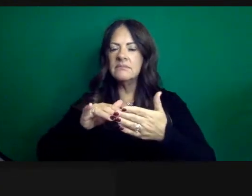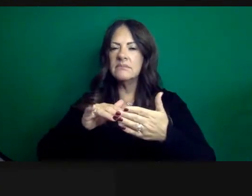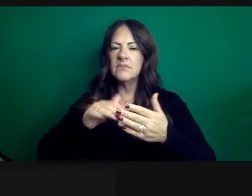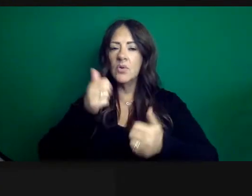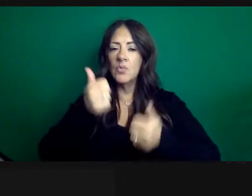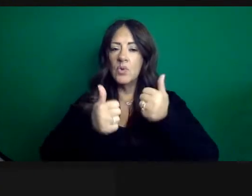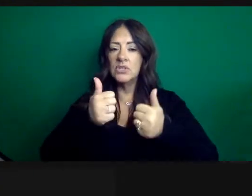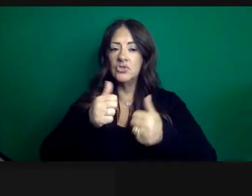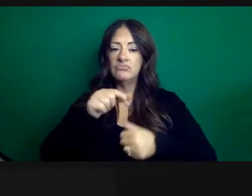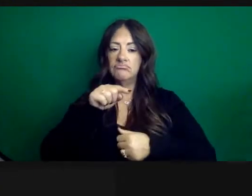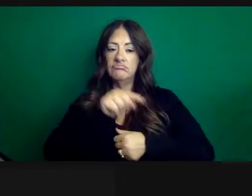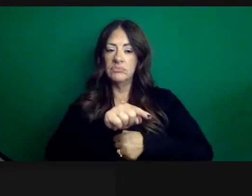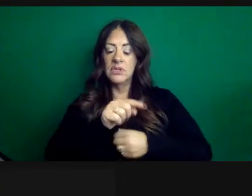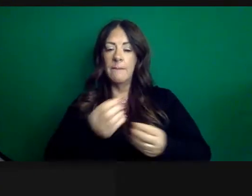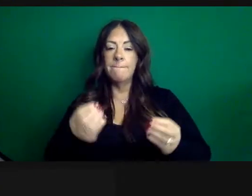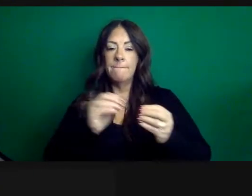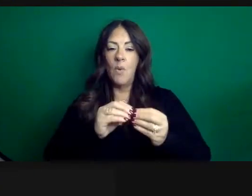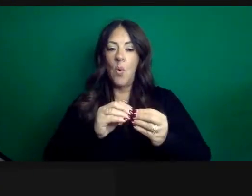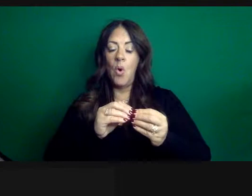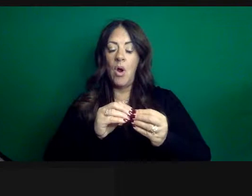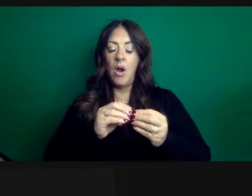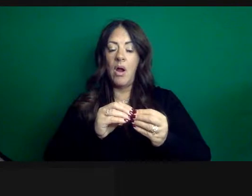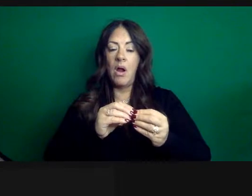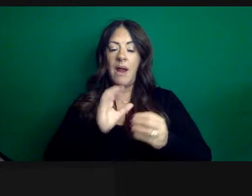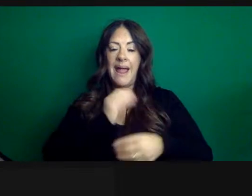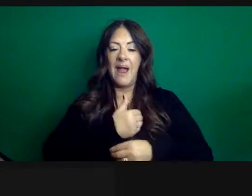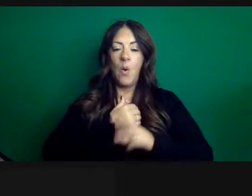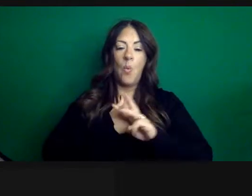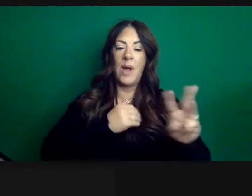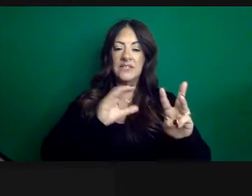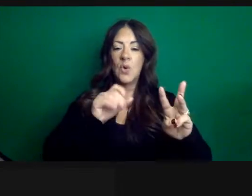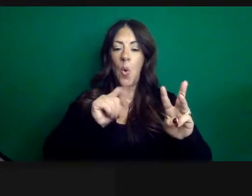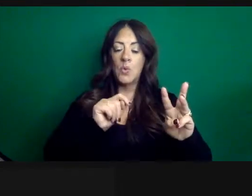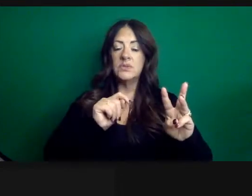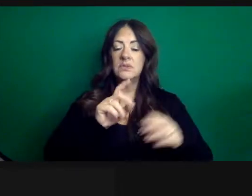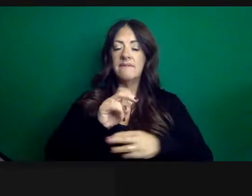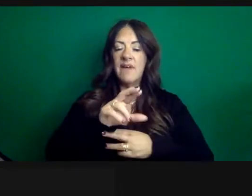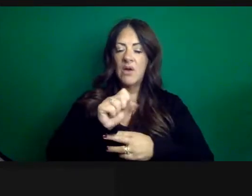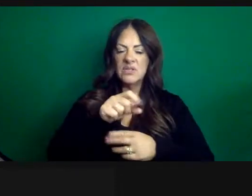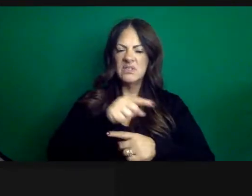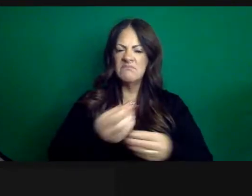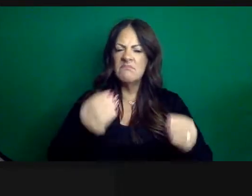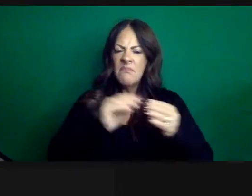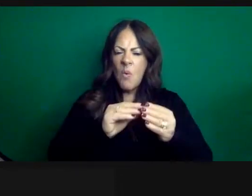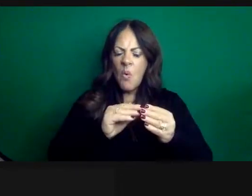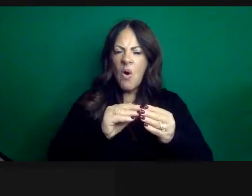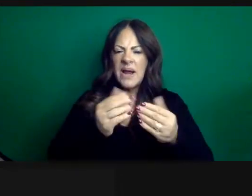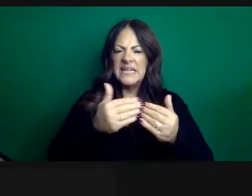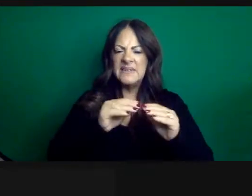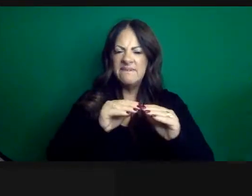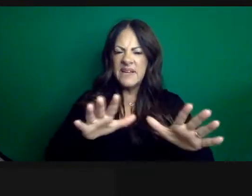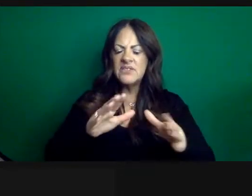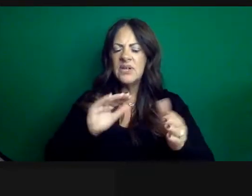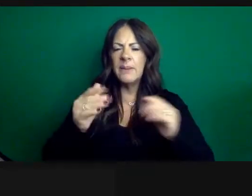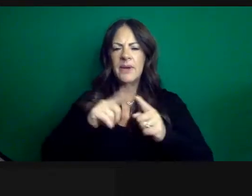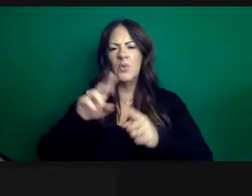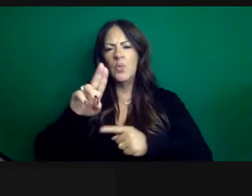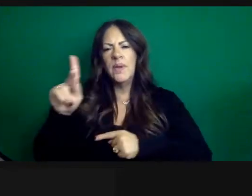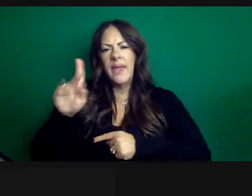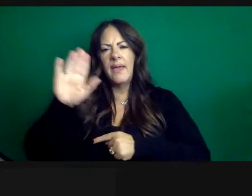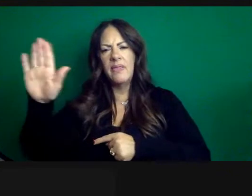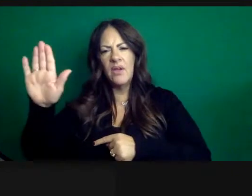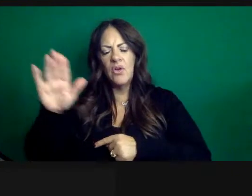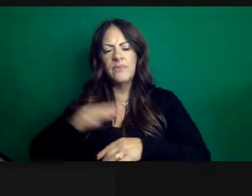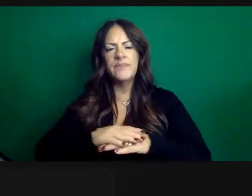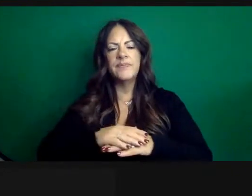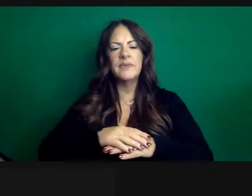is in fact more infectious, similar to the UK variant. It's actually a mutation in a similar area on that spike